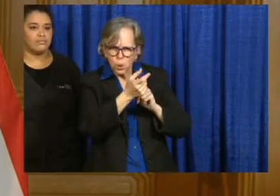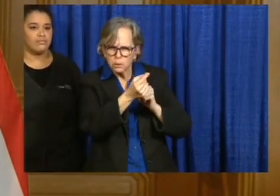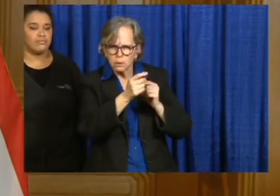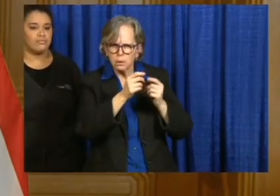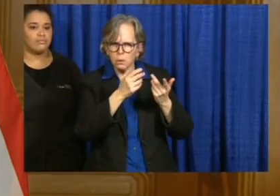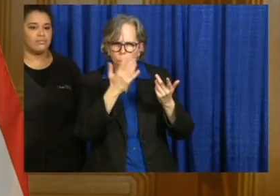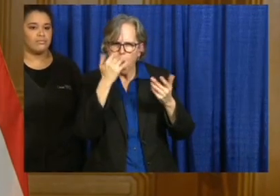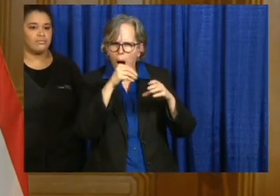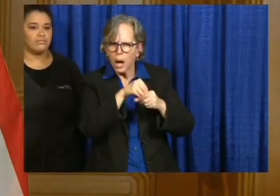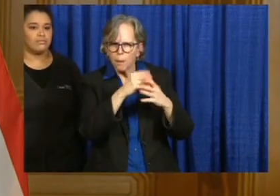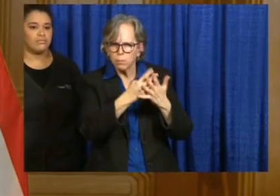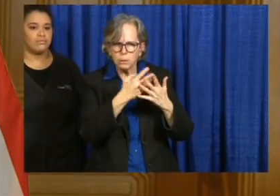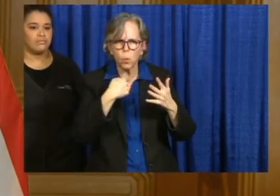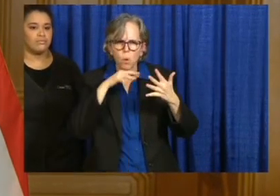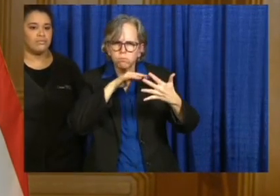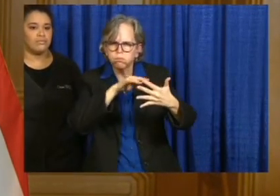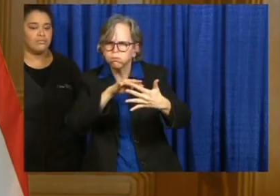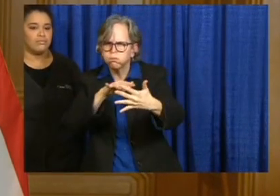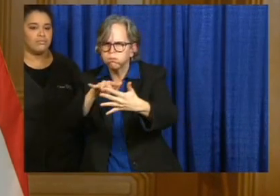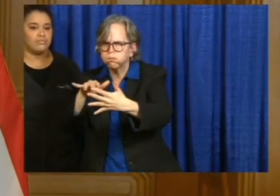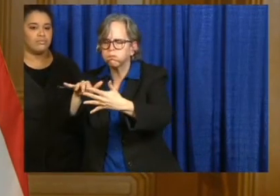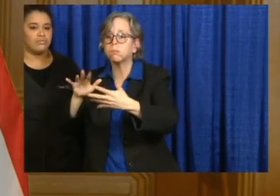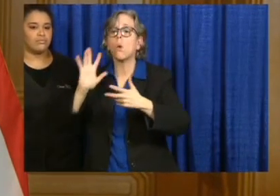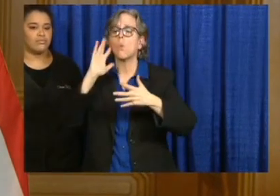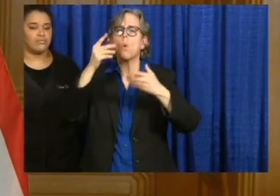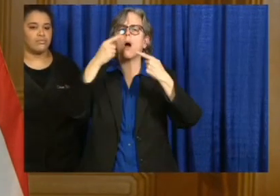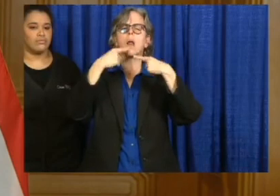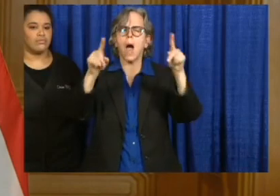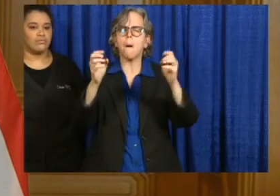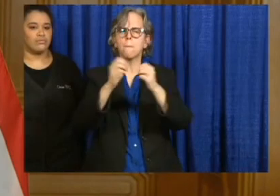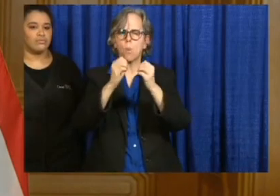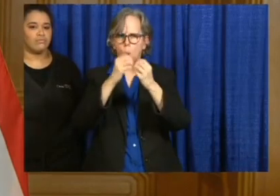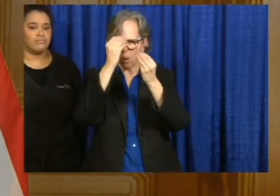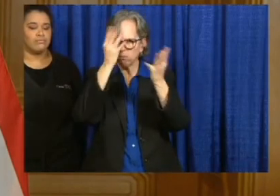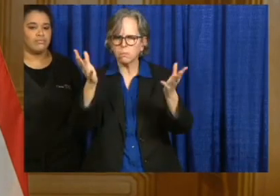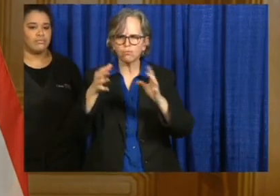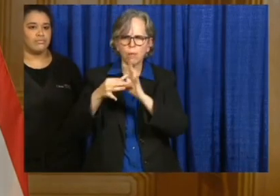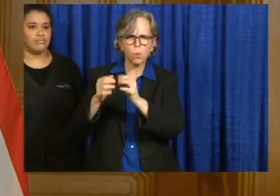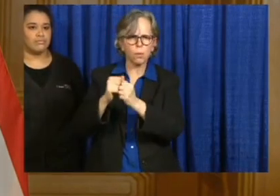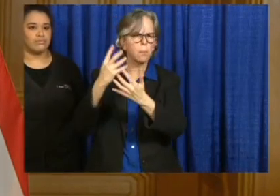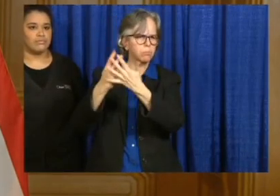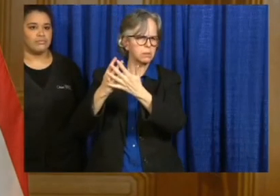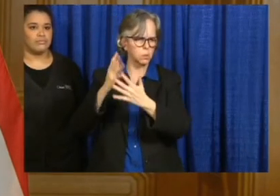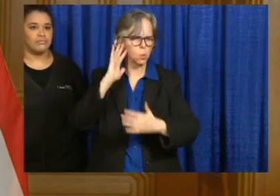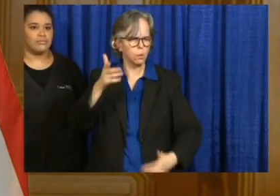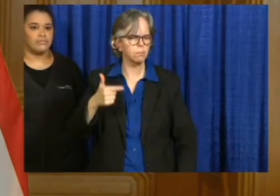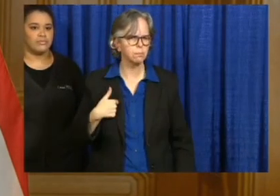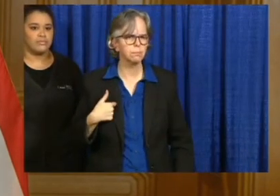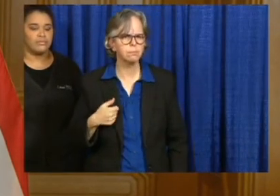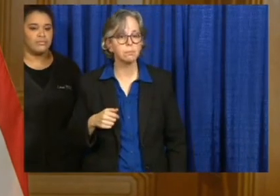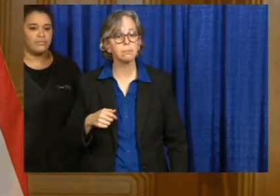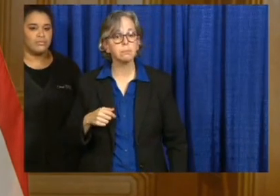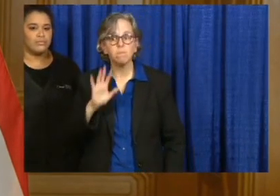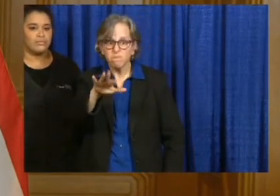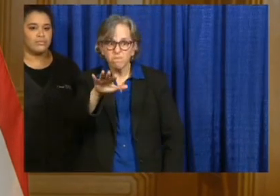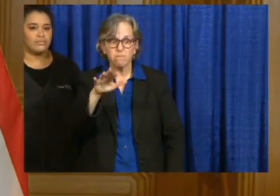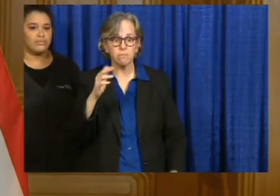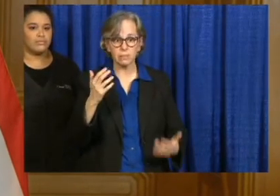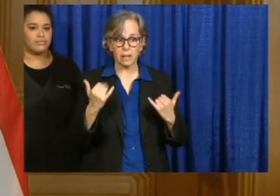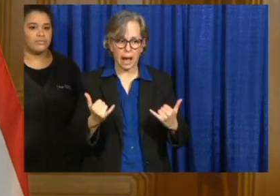what in that area we're going to do. We're not going to do anything wholesale. What we are going to do is on a case-by-case